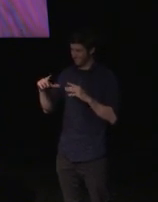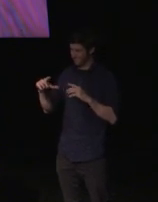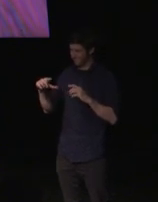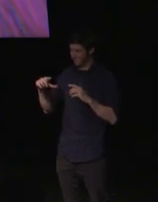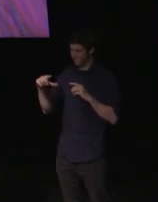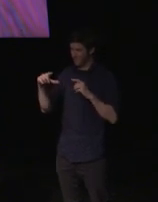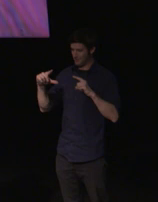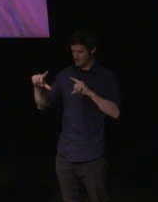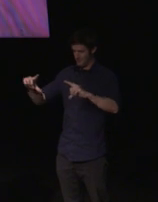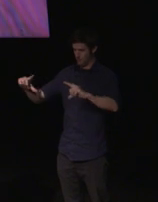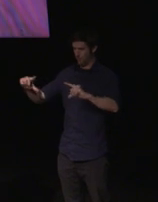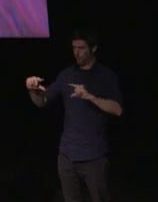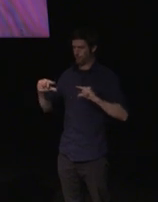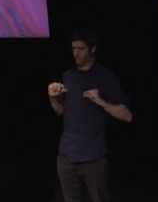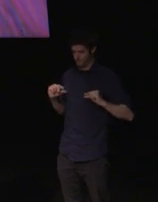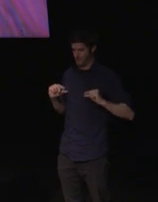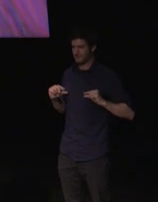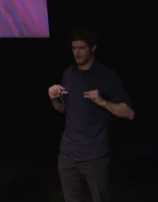it on the front edge.